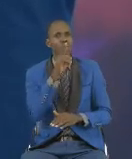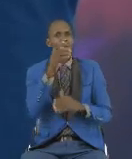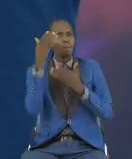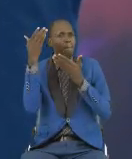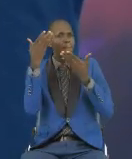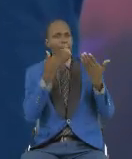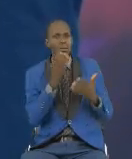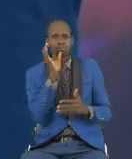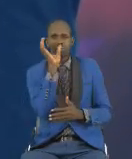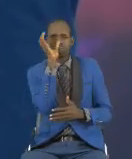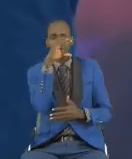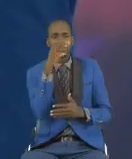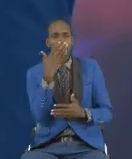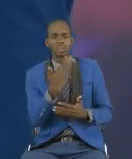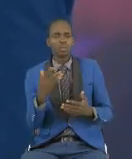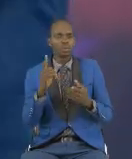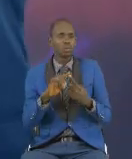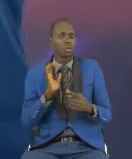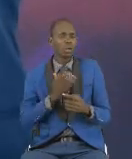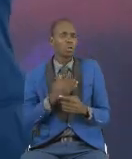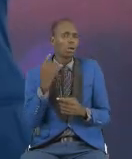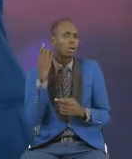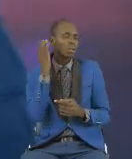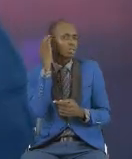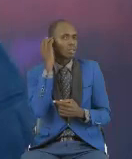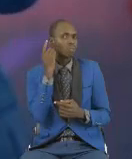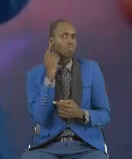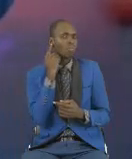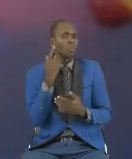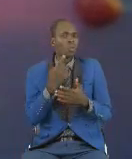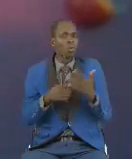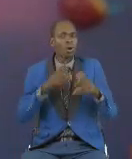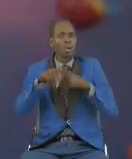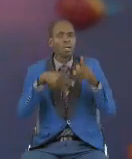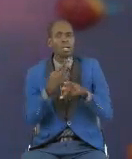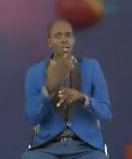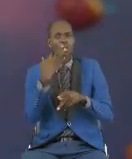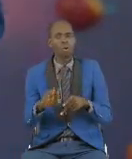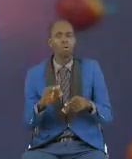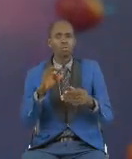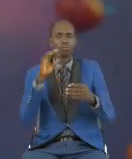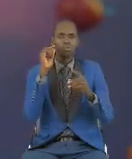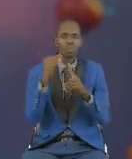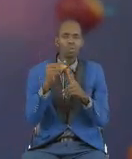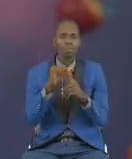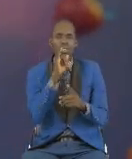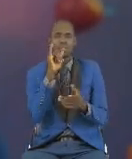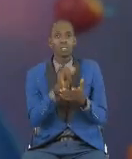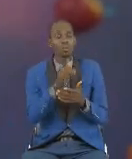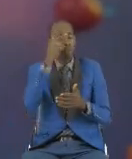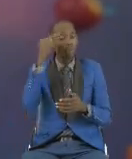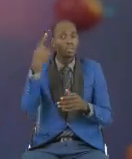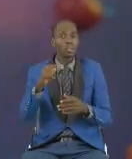ears. What kind of message is that? Because the message of the preacher, the word, affects the